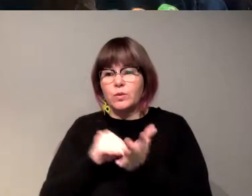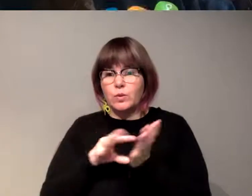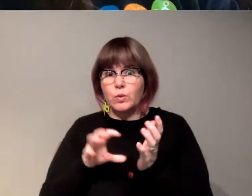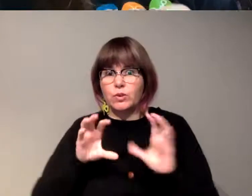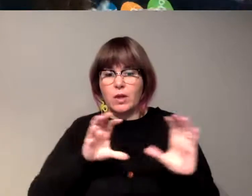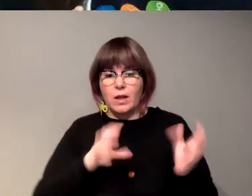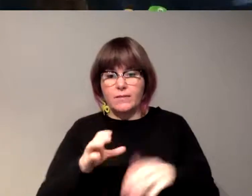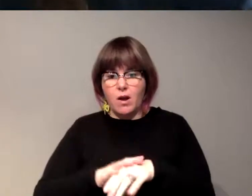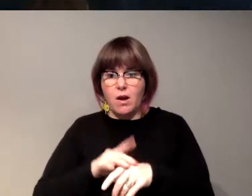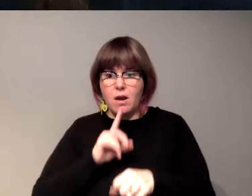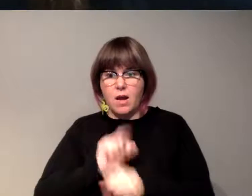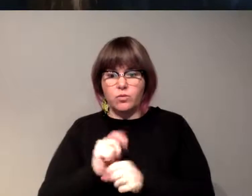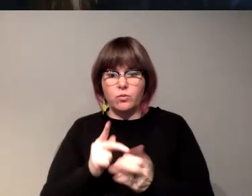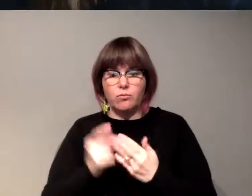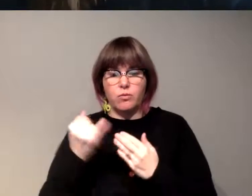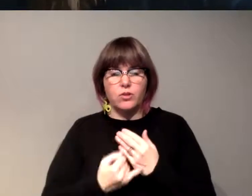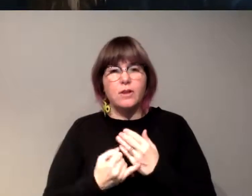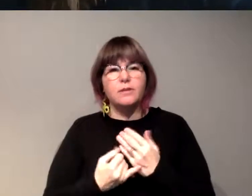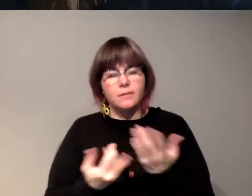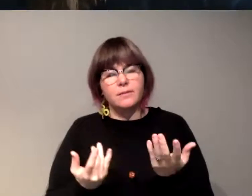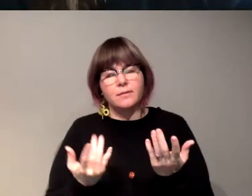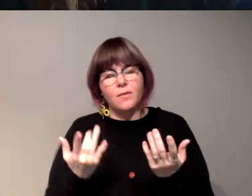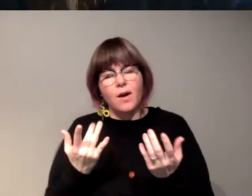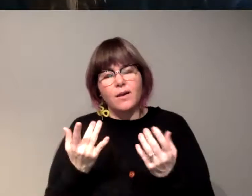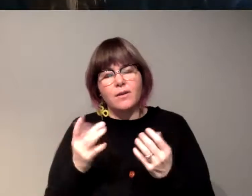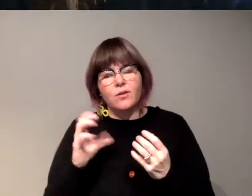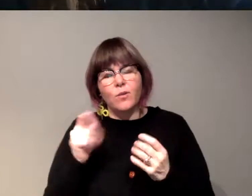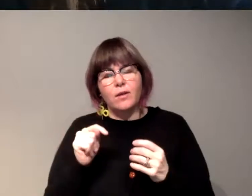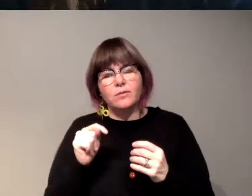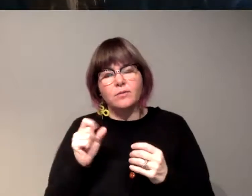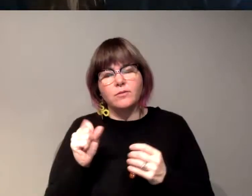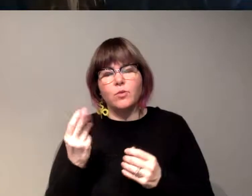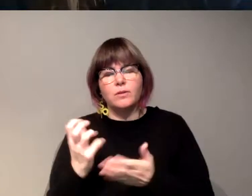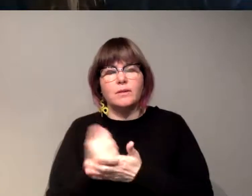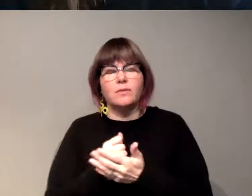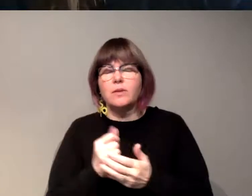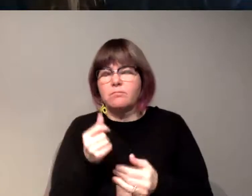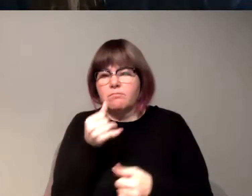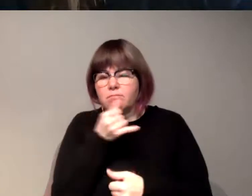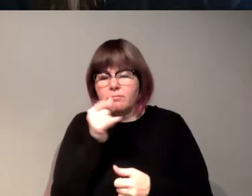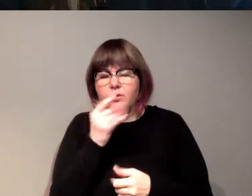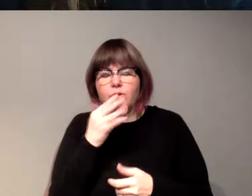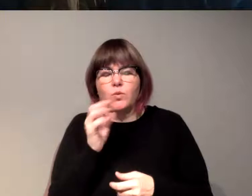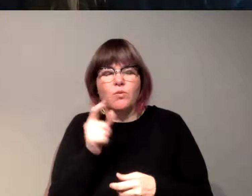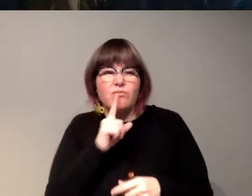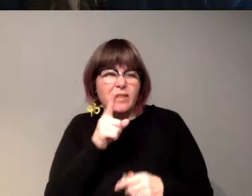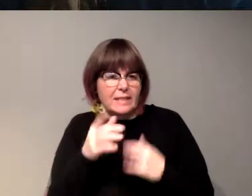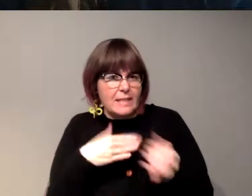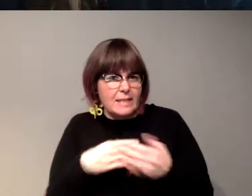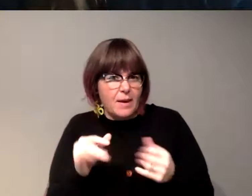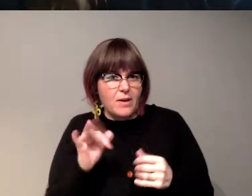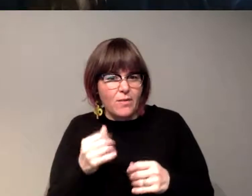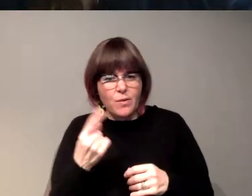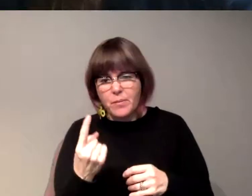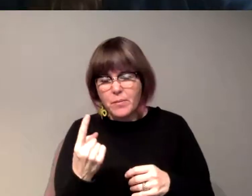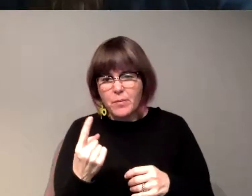actual project, then that's why crowdsourcing is such an unbelievable tool, because the reality is it doesn't really matter if your one or two